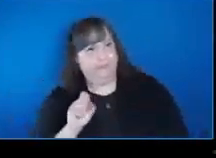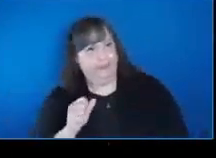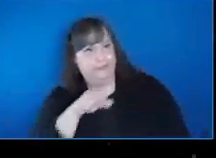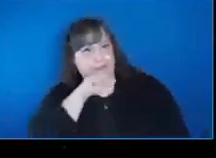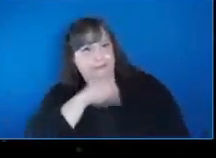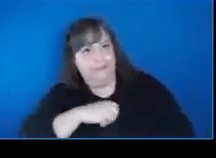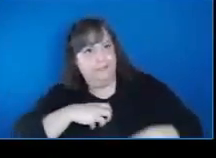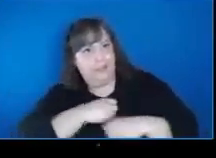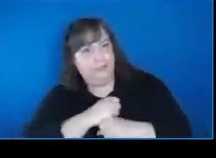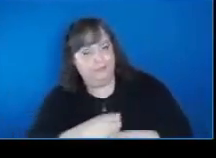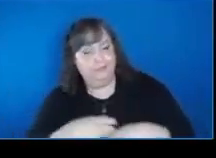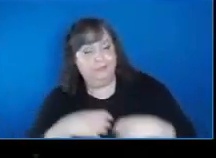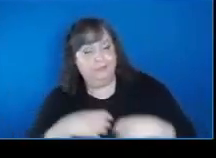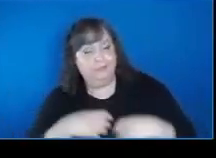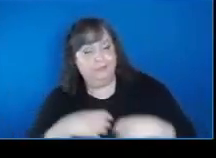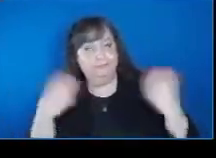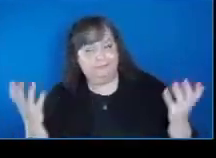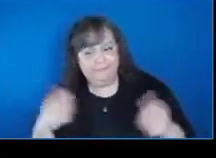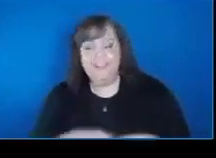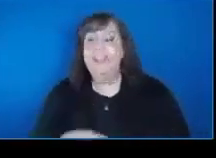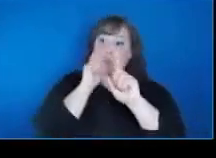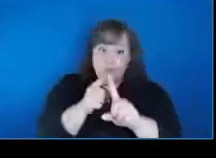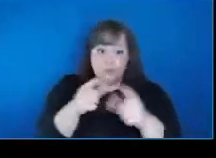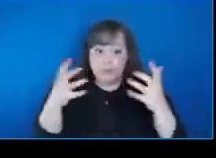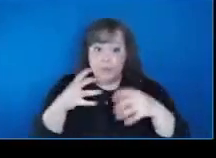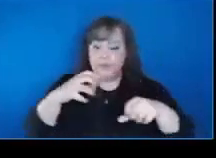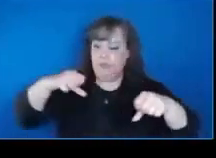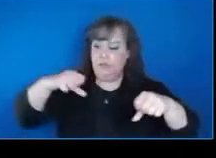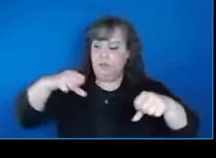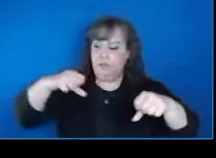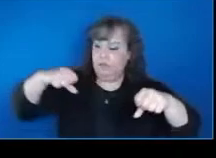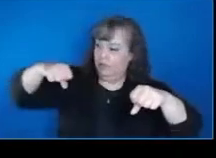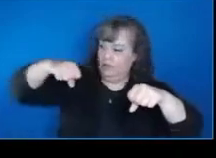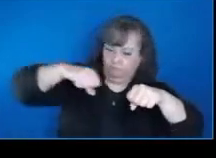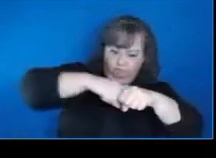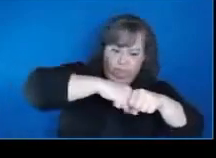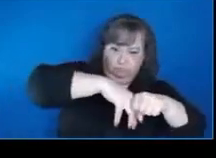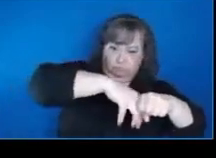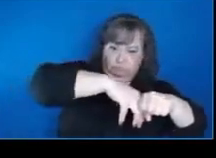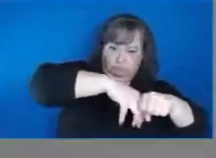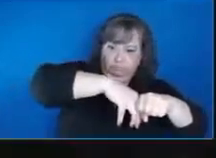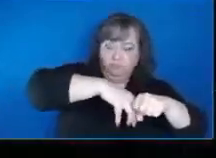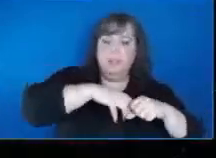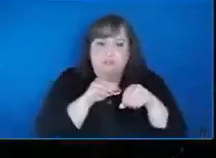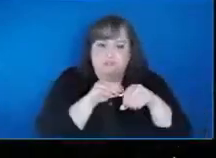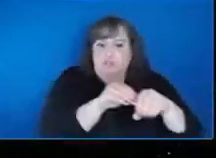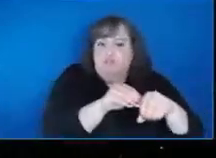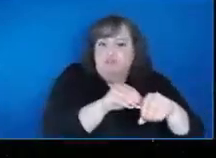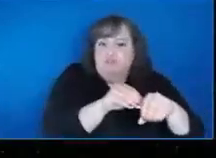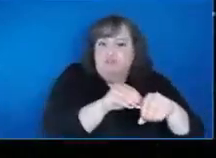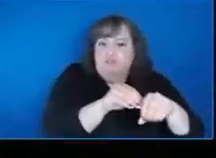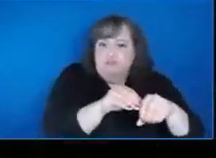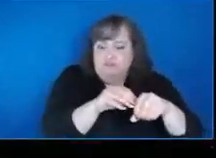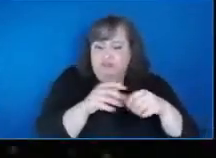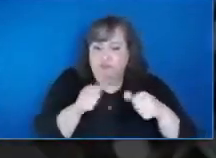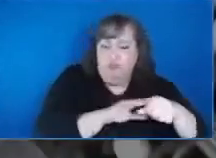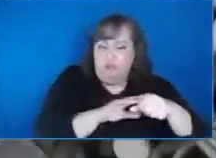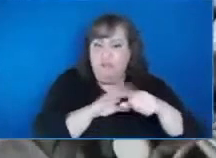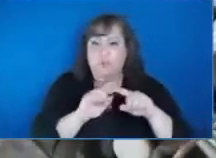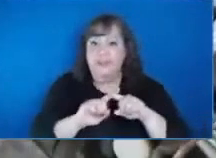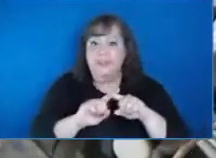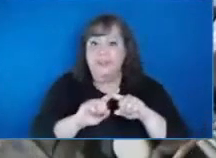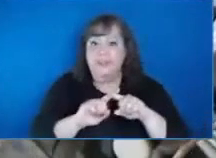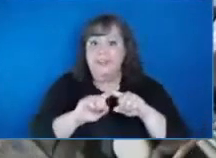mission, it has one purpose. And that's to crash itself into an asteroid and try to redirect it or try to move it into a different orbit. So